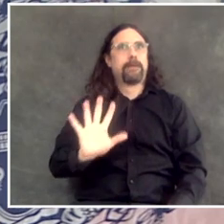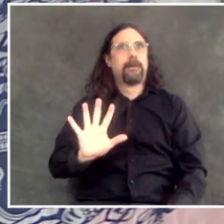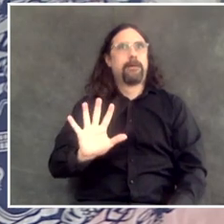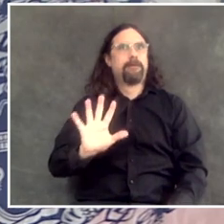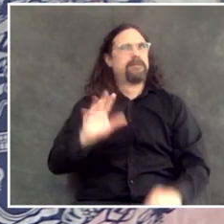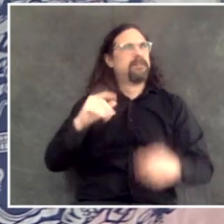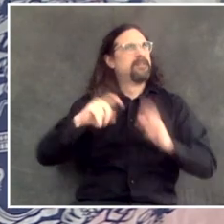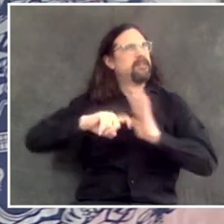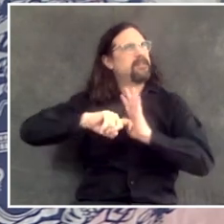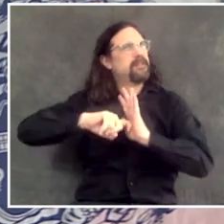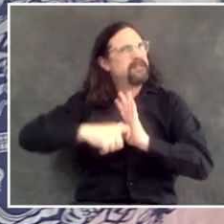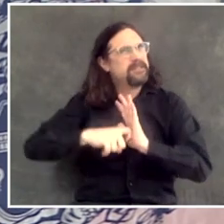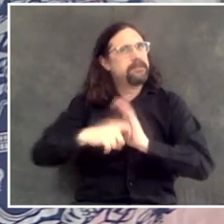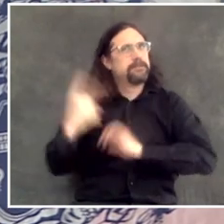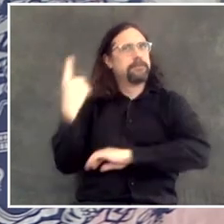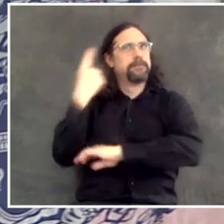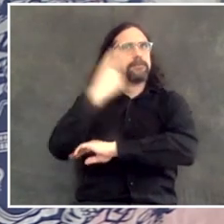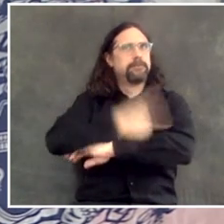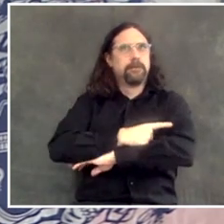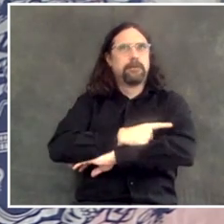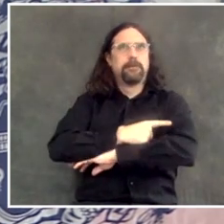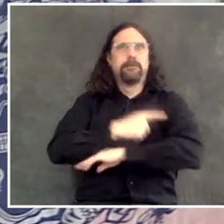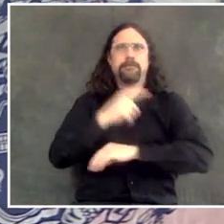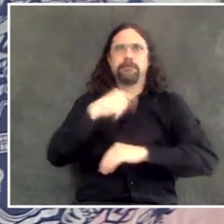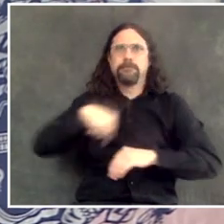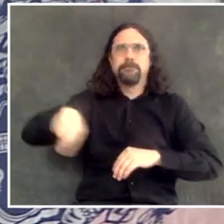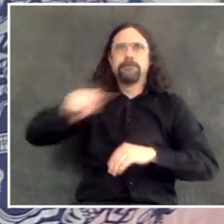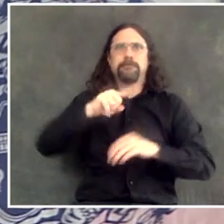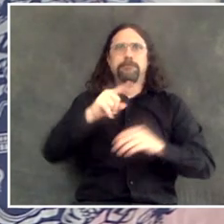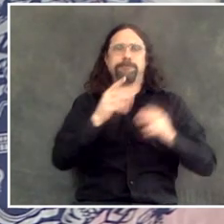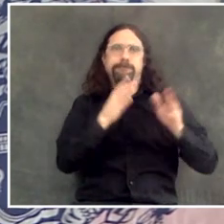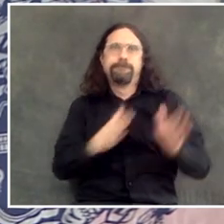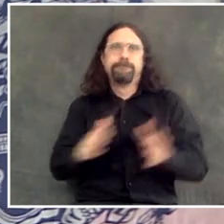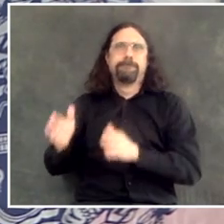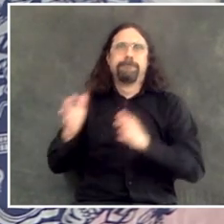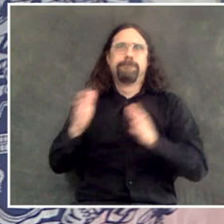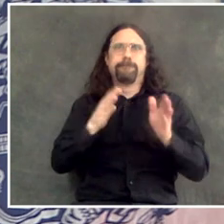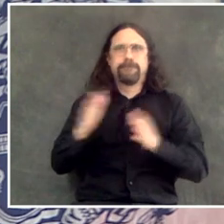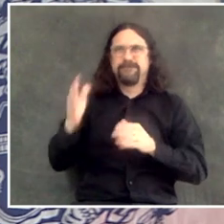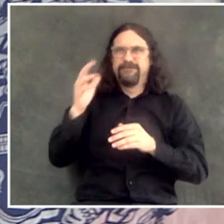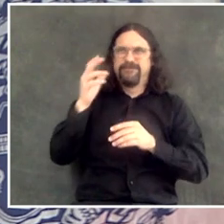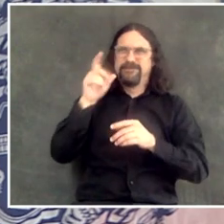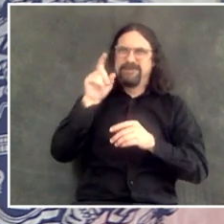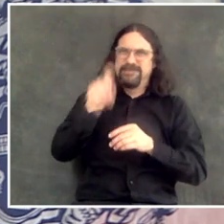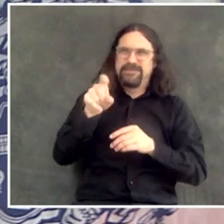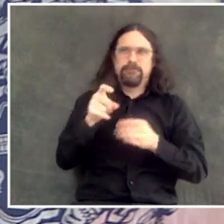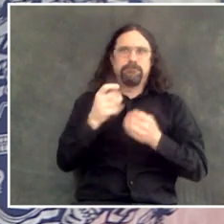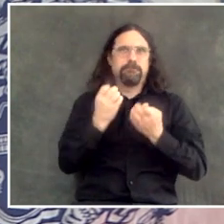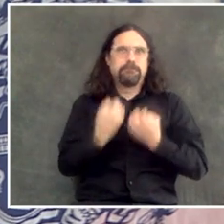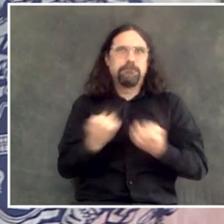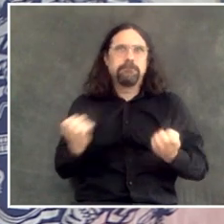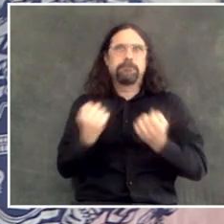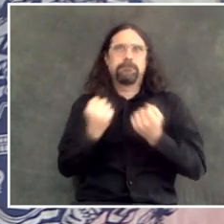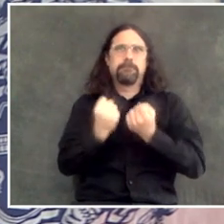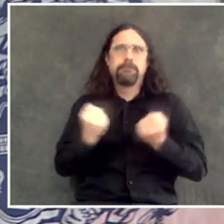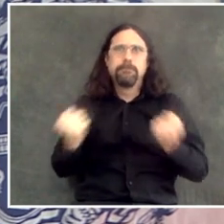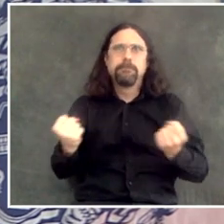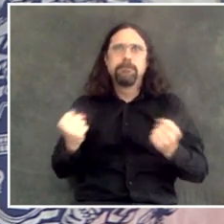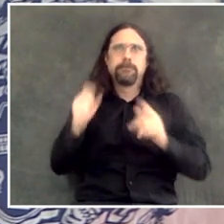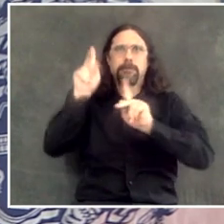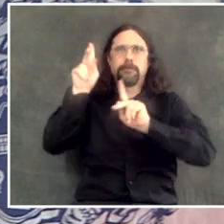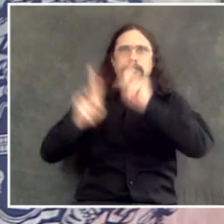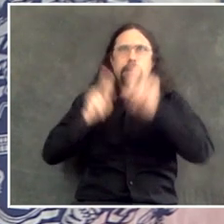who can help in this fight. And I've asked our federal government to recognize, and I've told them this now over the last